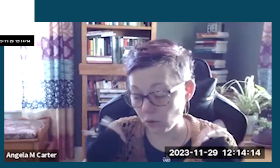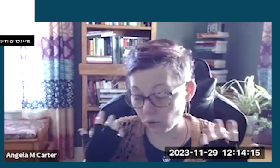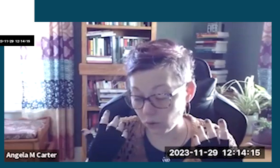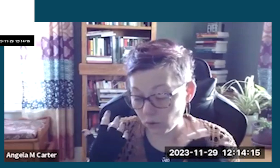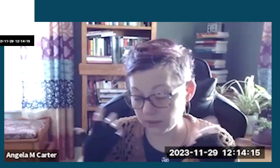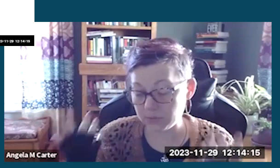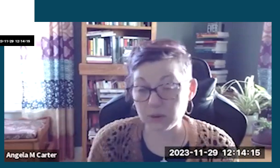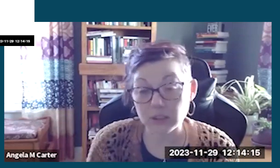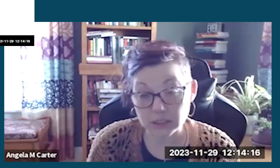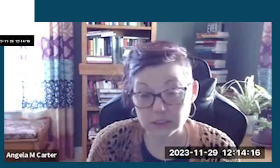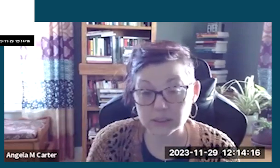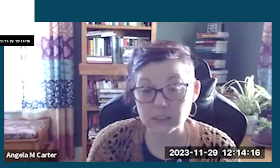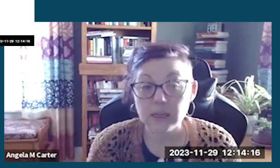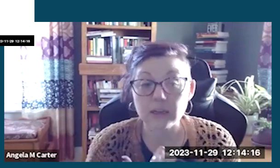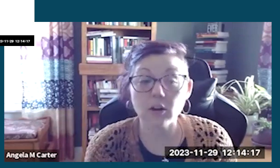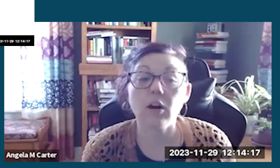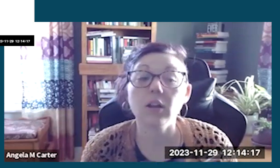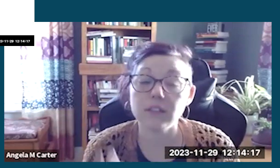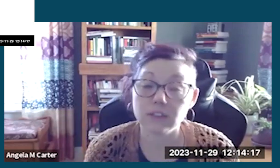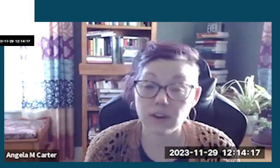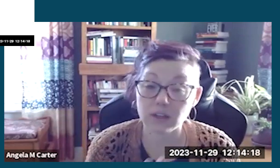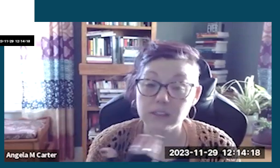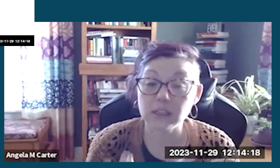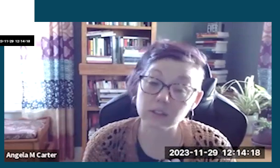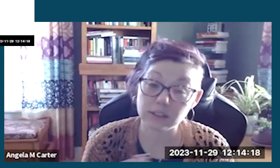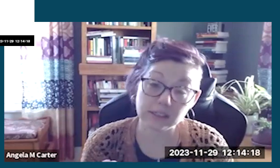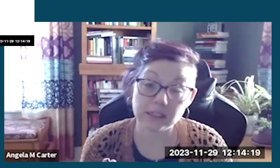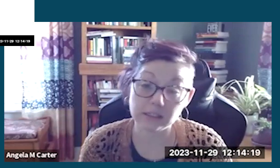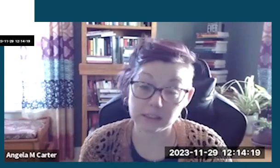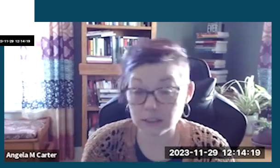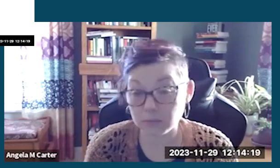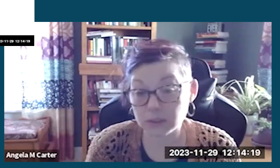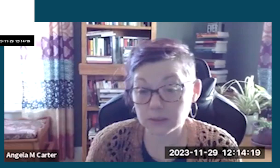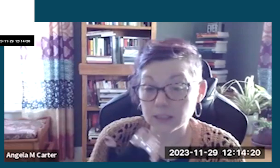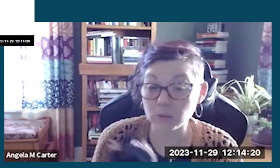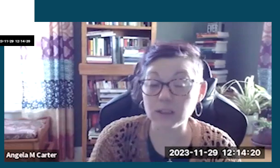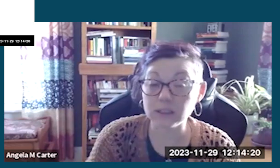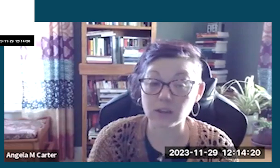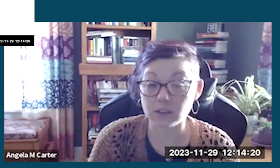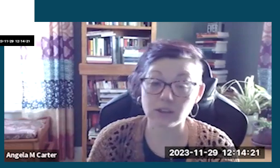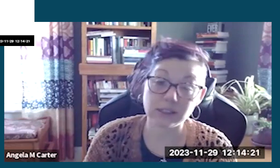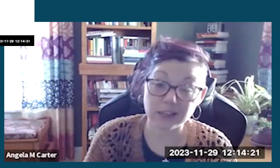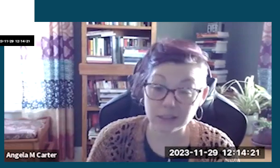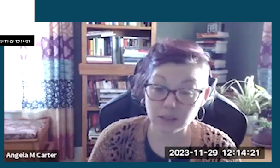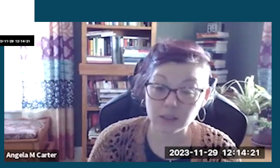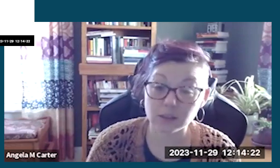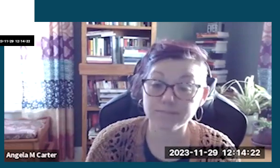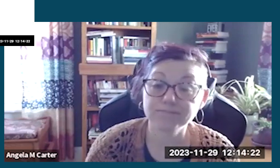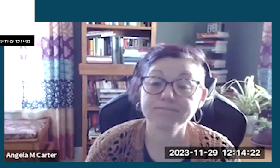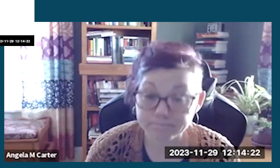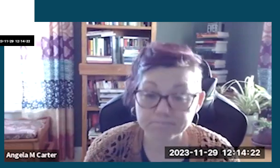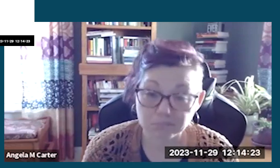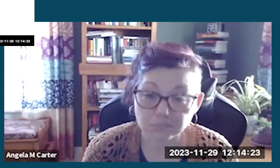about the whole experience and all of these various intersecting systems, as well as our intersecting